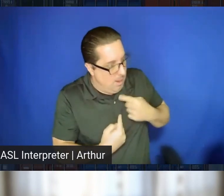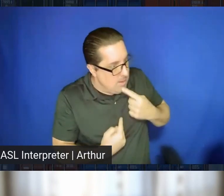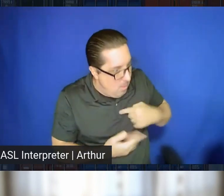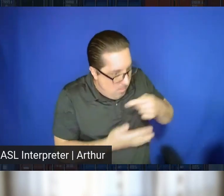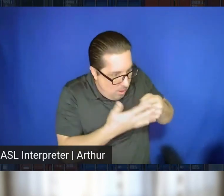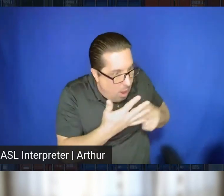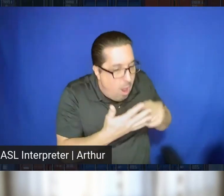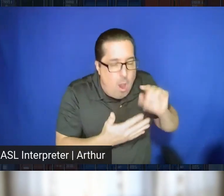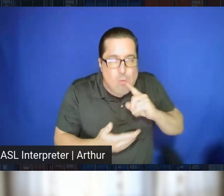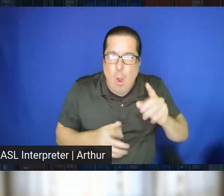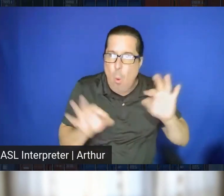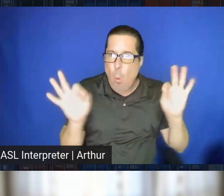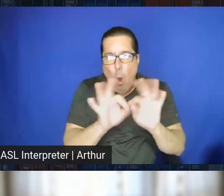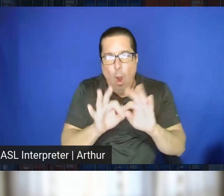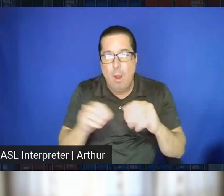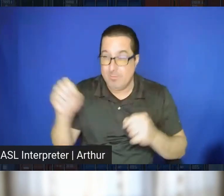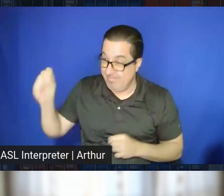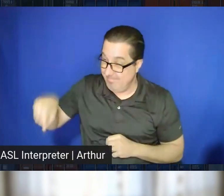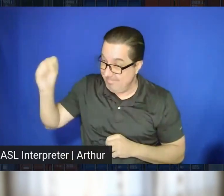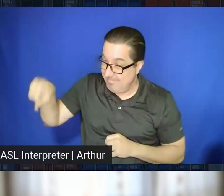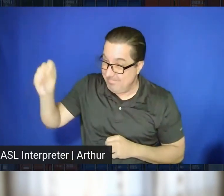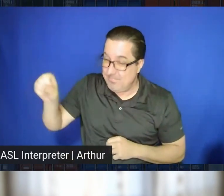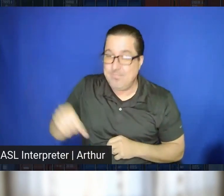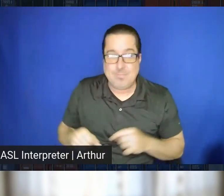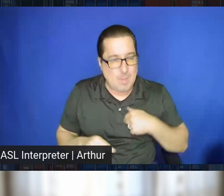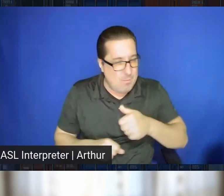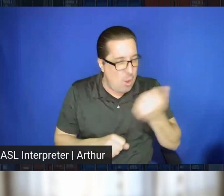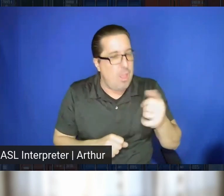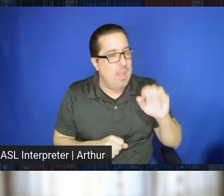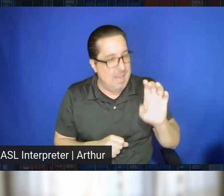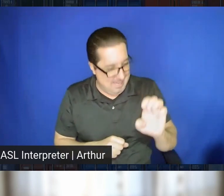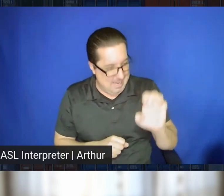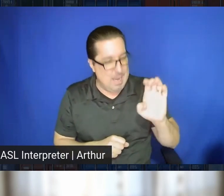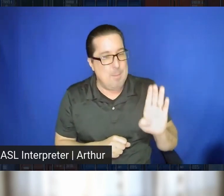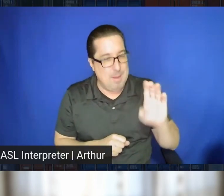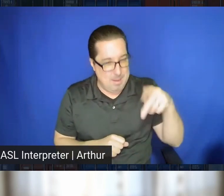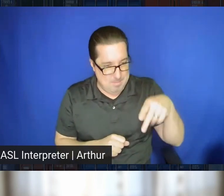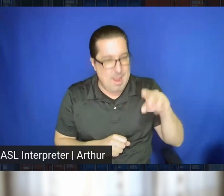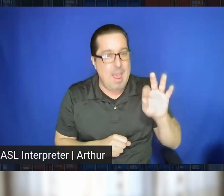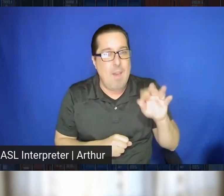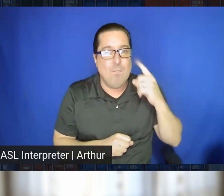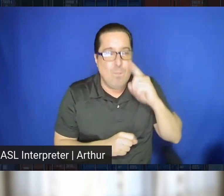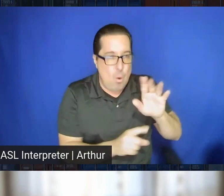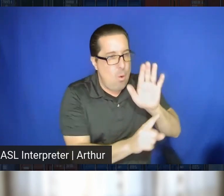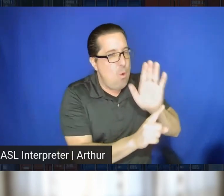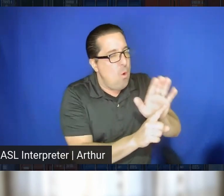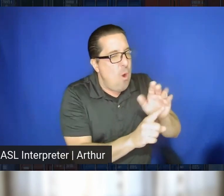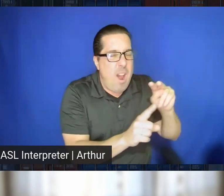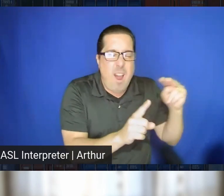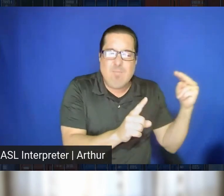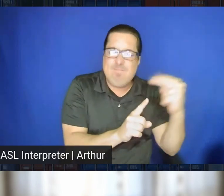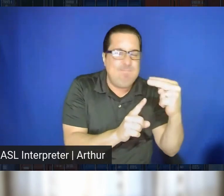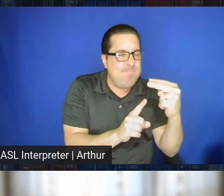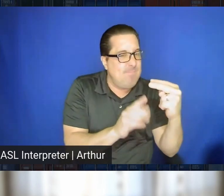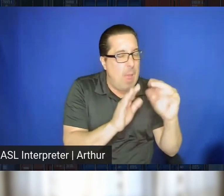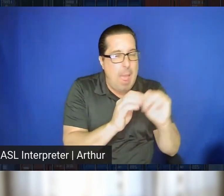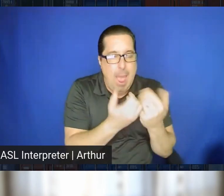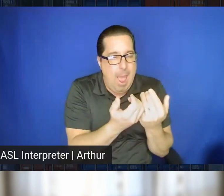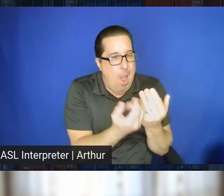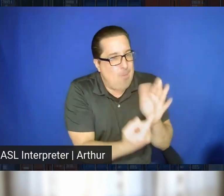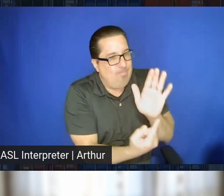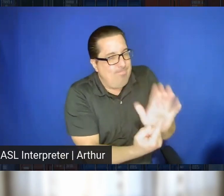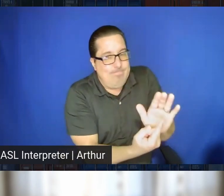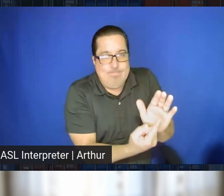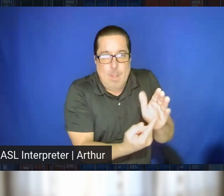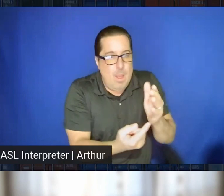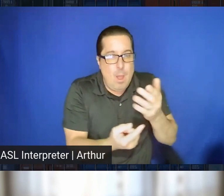like an angle here around eBPF for just the reduction in the